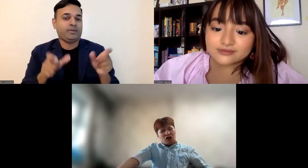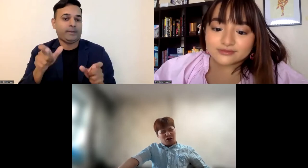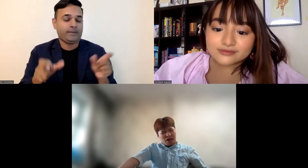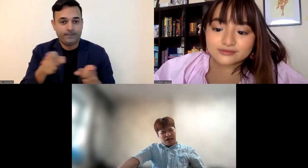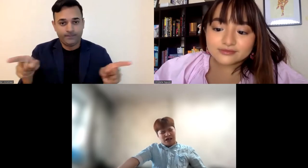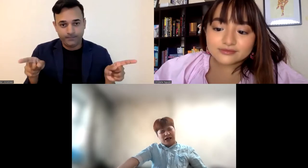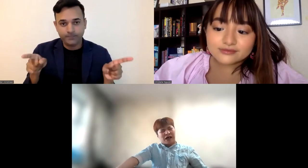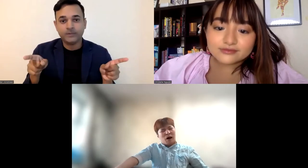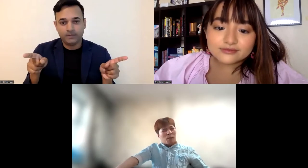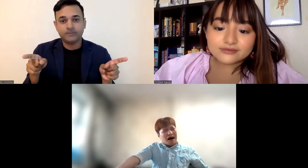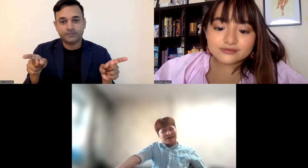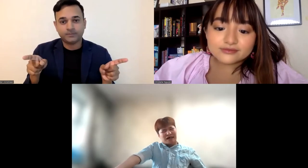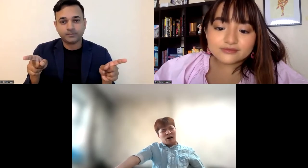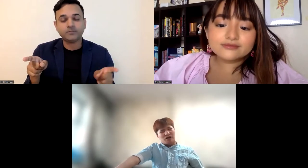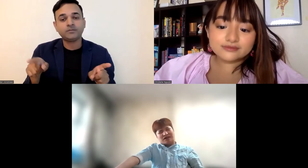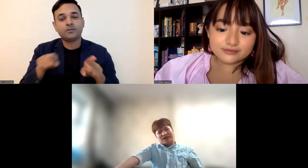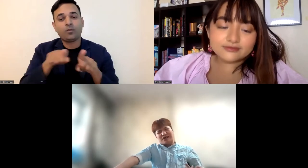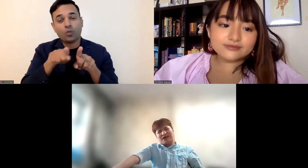the disabled people.